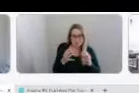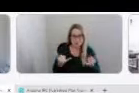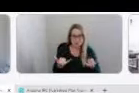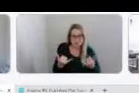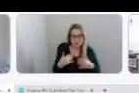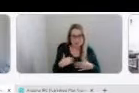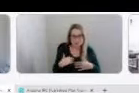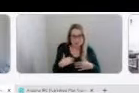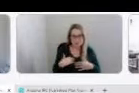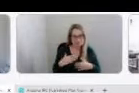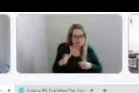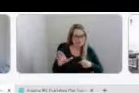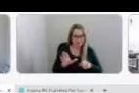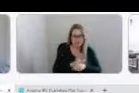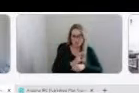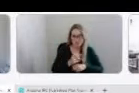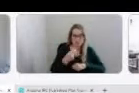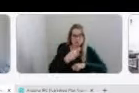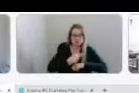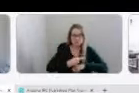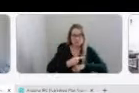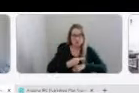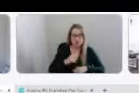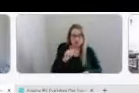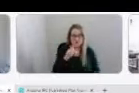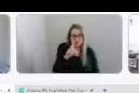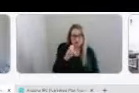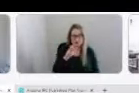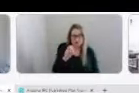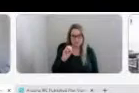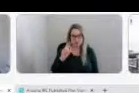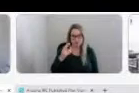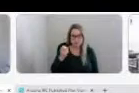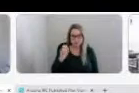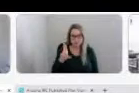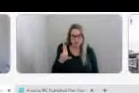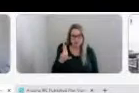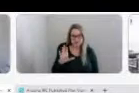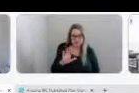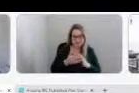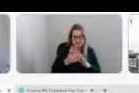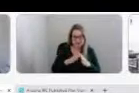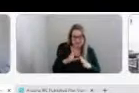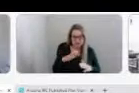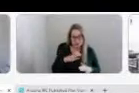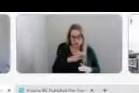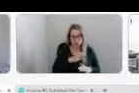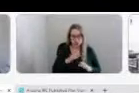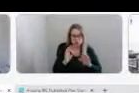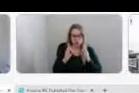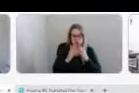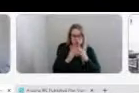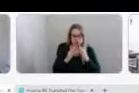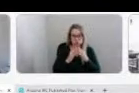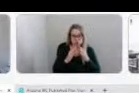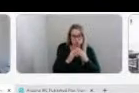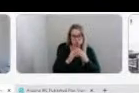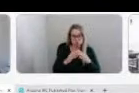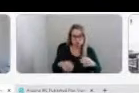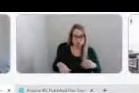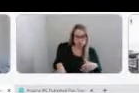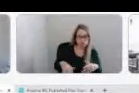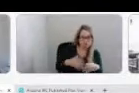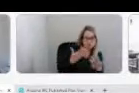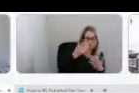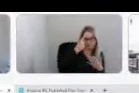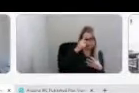line the entire day my name is adam shimoni i'm a city council member up in flagstaff and was formerly our vice mayor serving for two